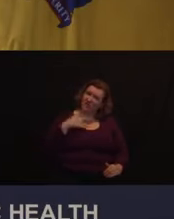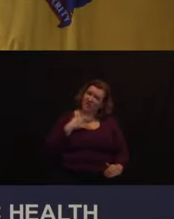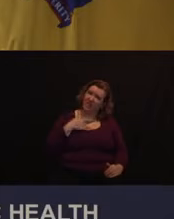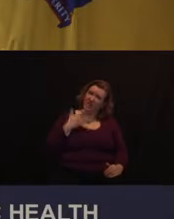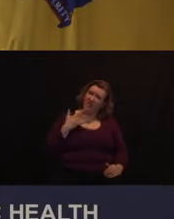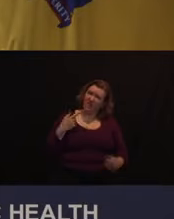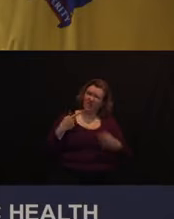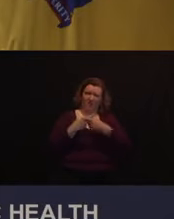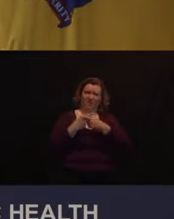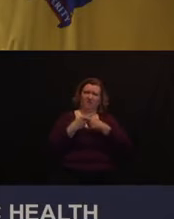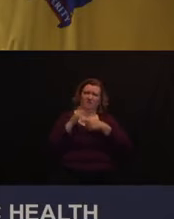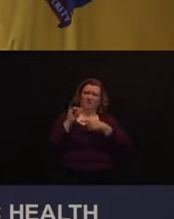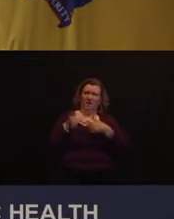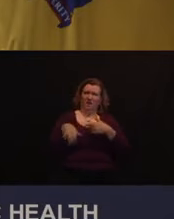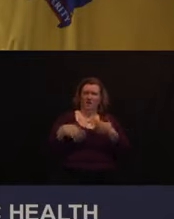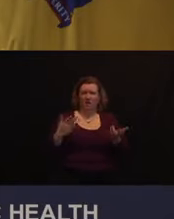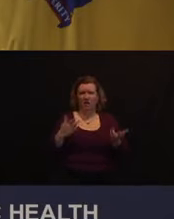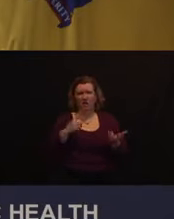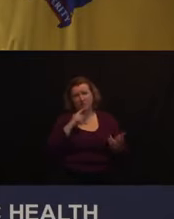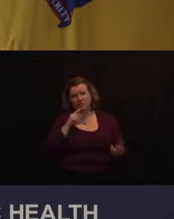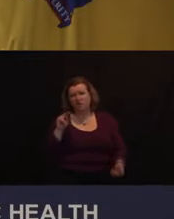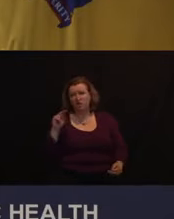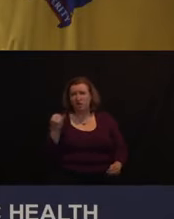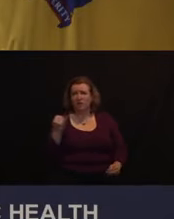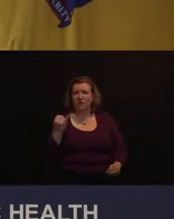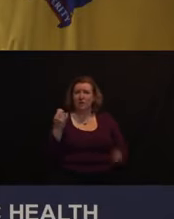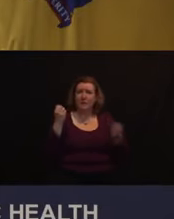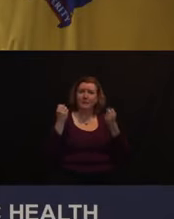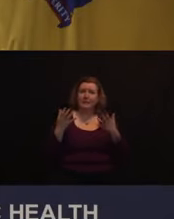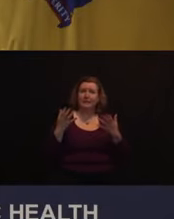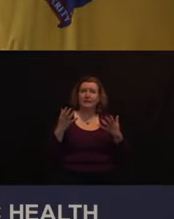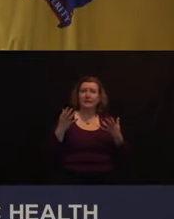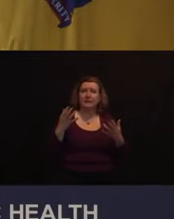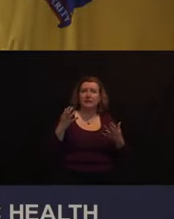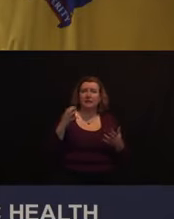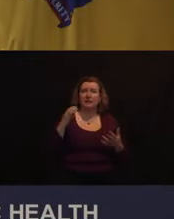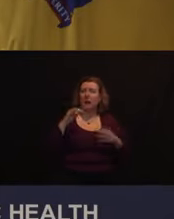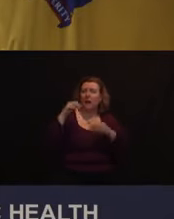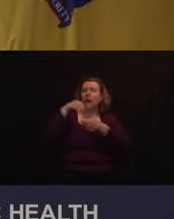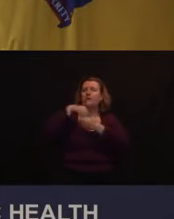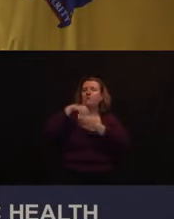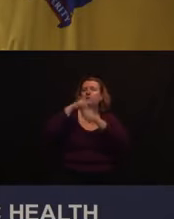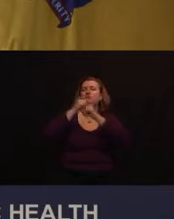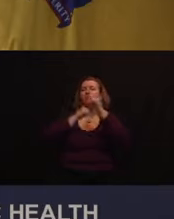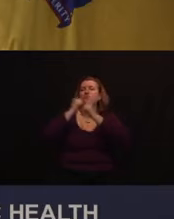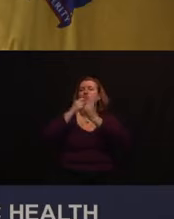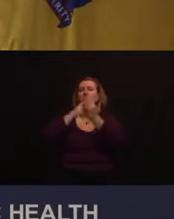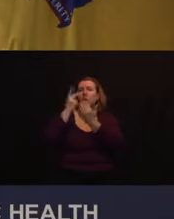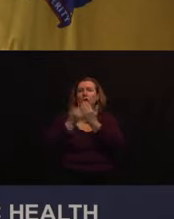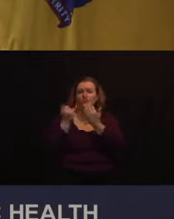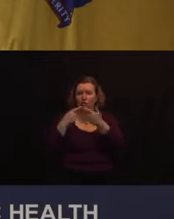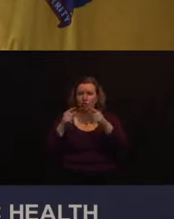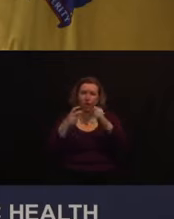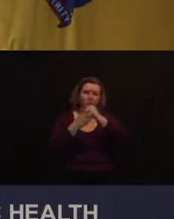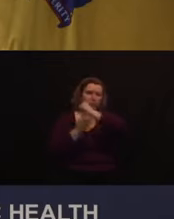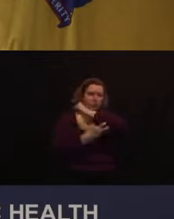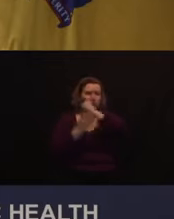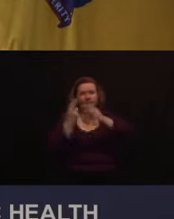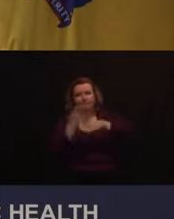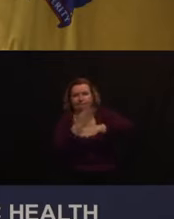that? Because I'm sure New Jersey has a number of infrastructure projects that need money to pay for it, but at the same